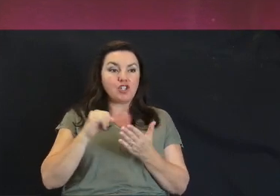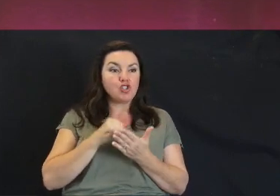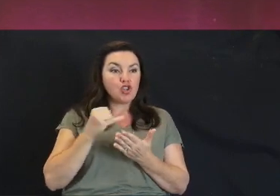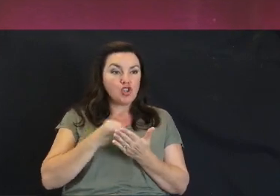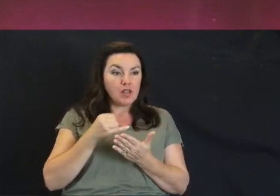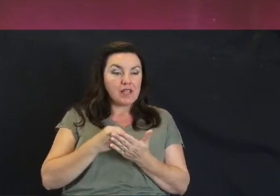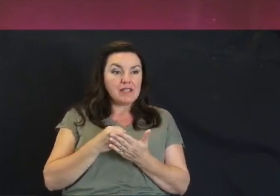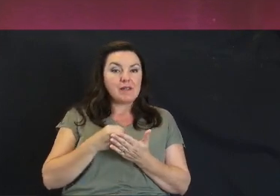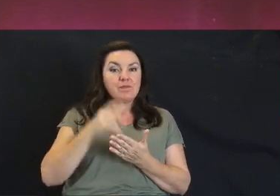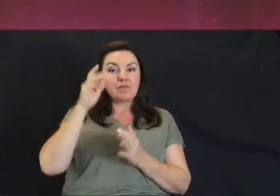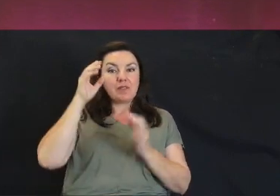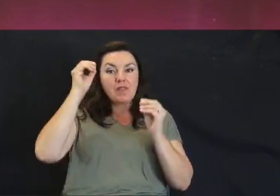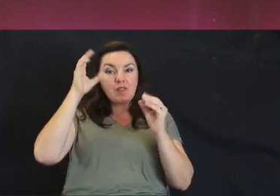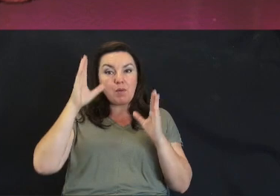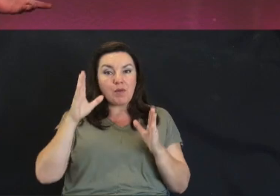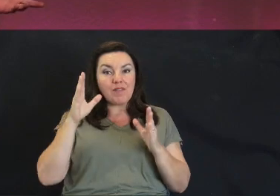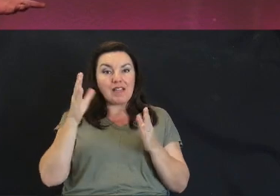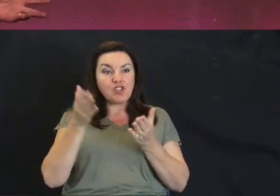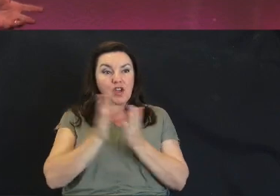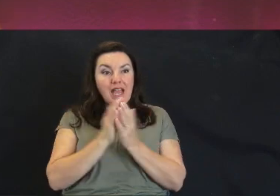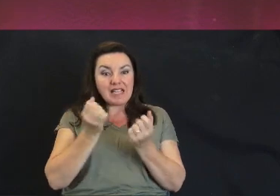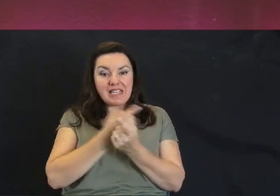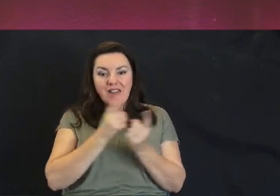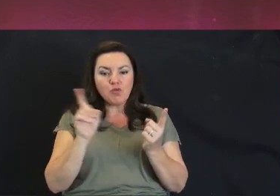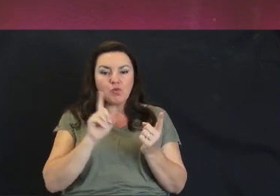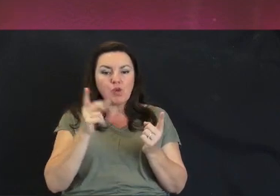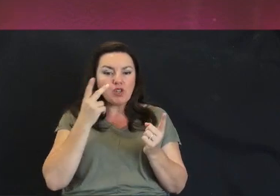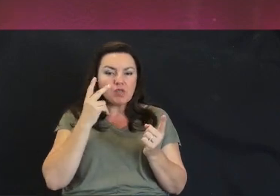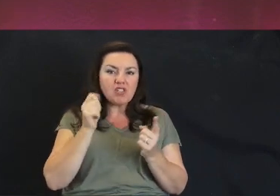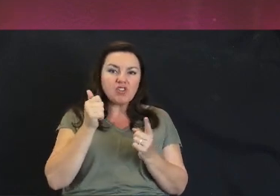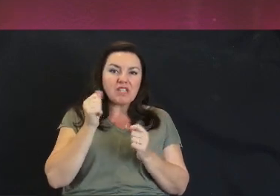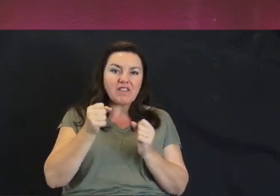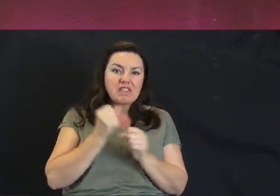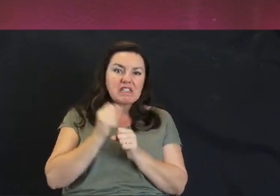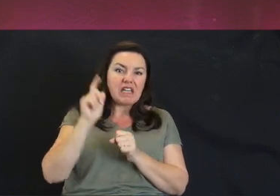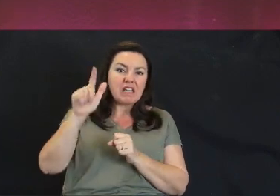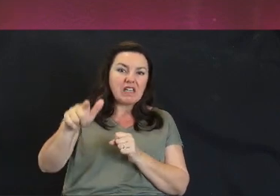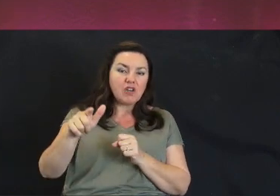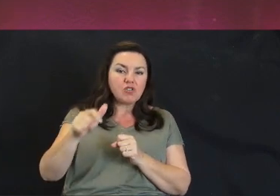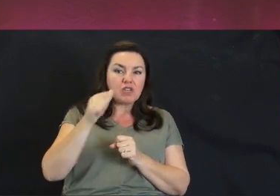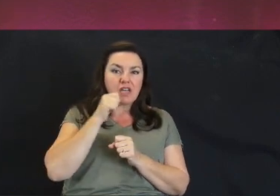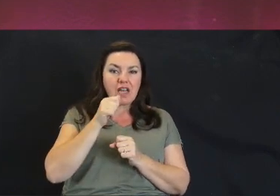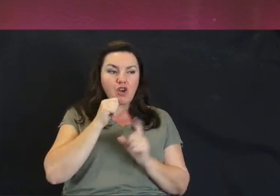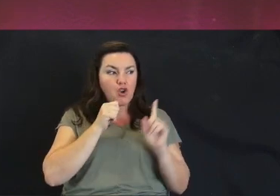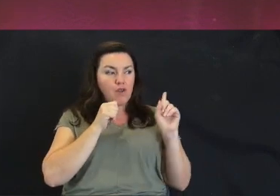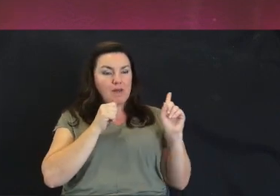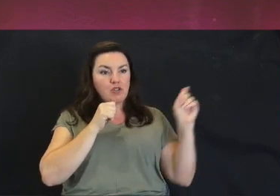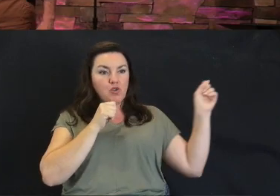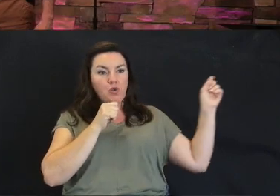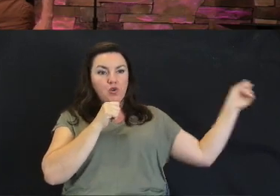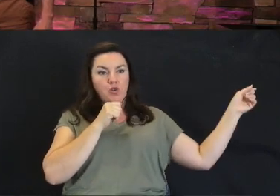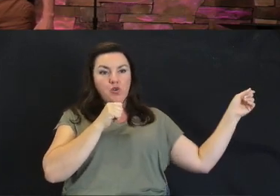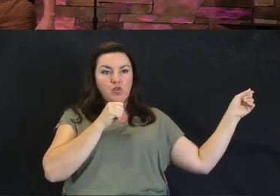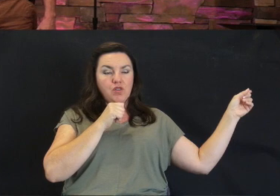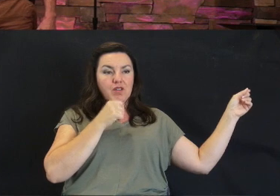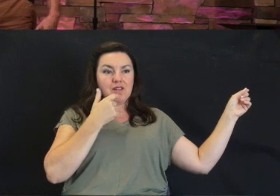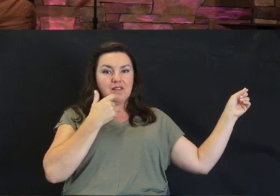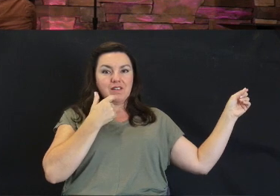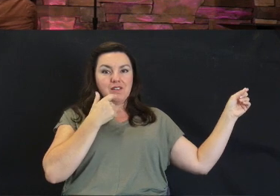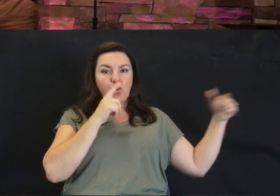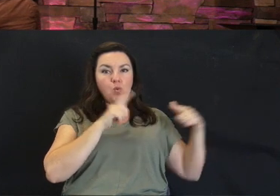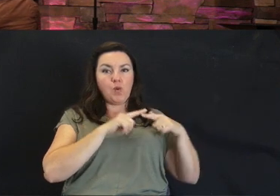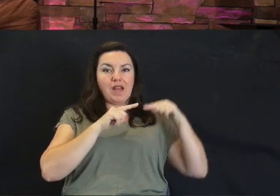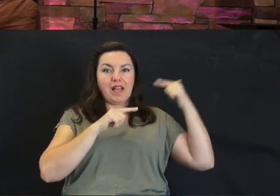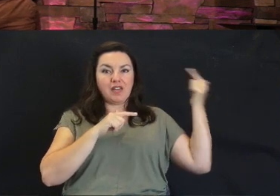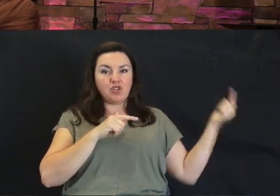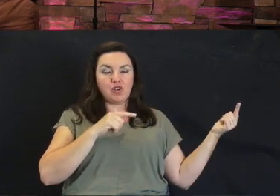class The professor asked everybody Where do you see yourself Like 10 years from now A gal over my shoulder Two rows over Right over here When it got to